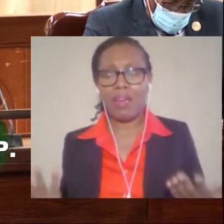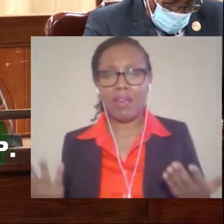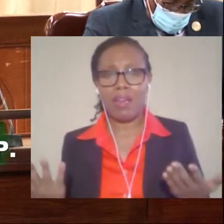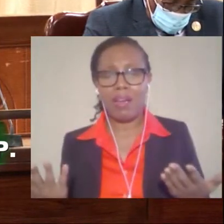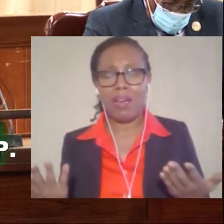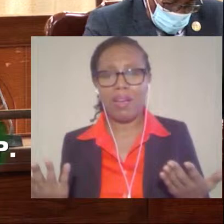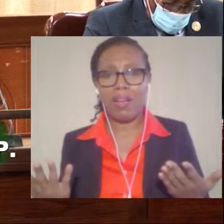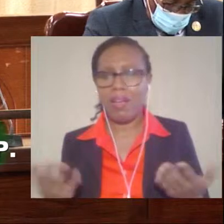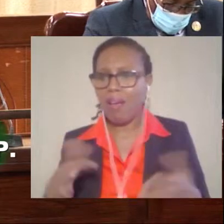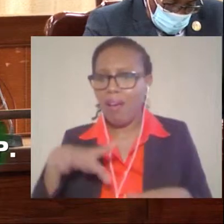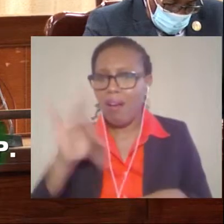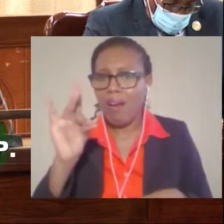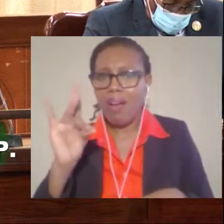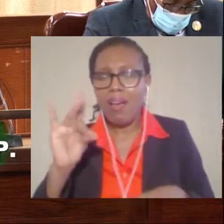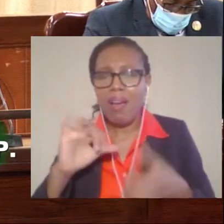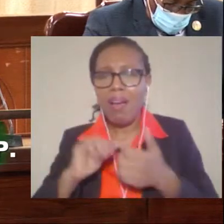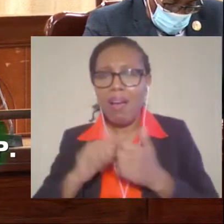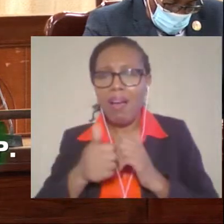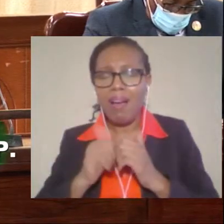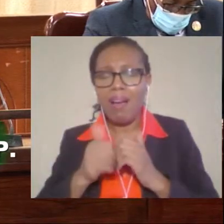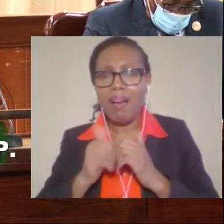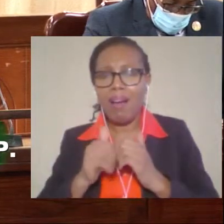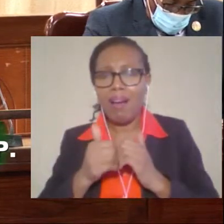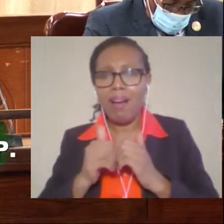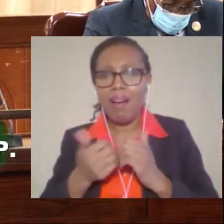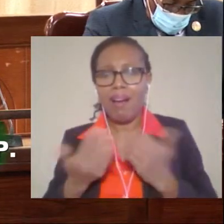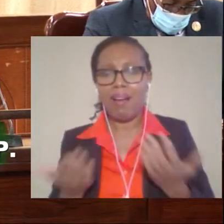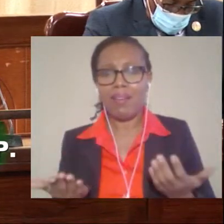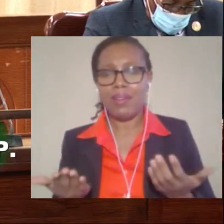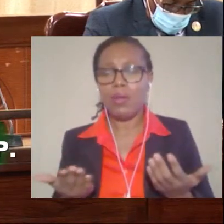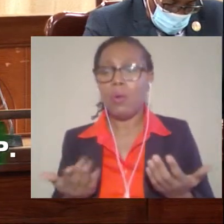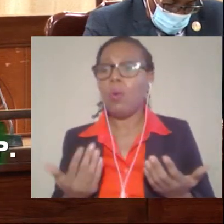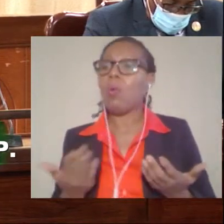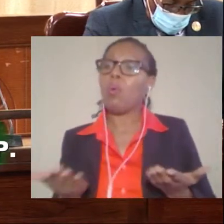context of the need to store,